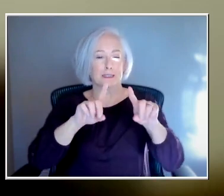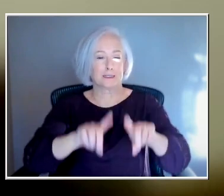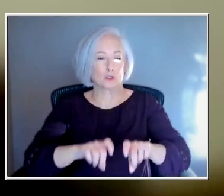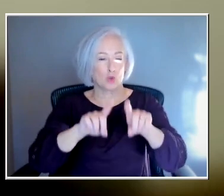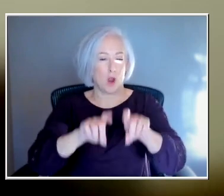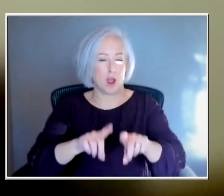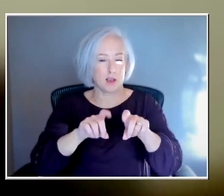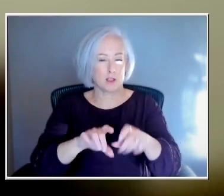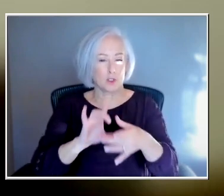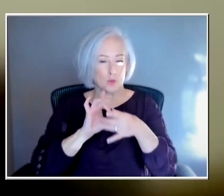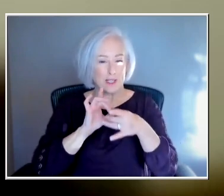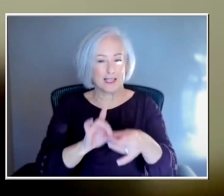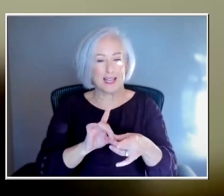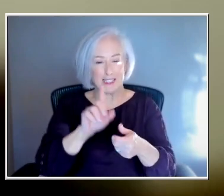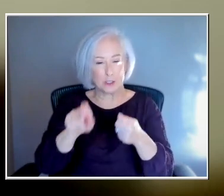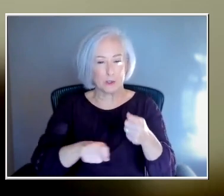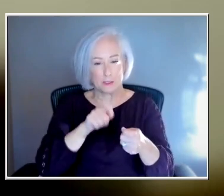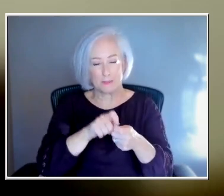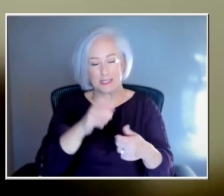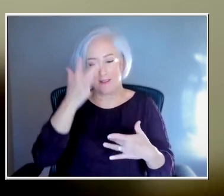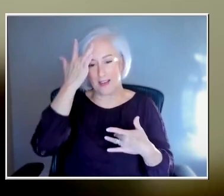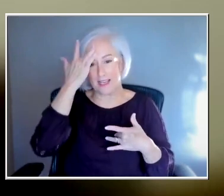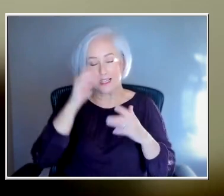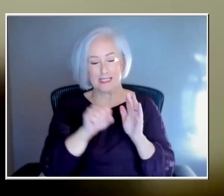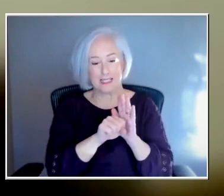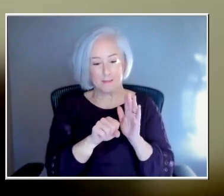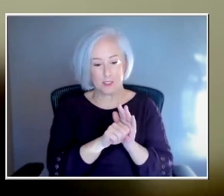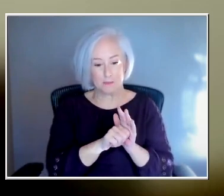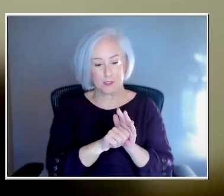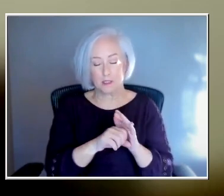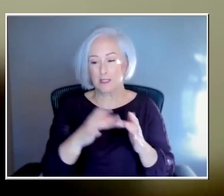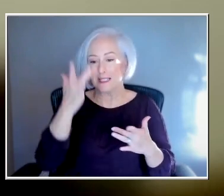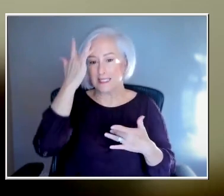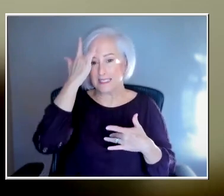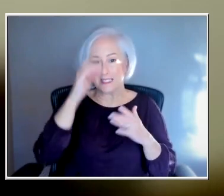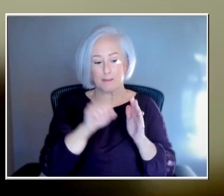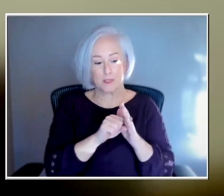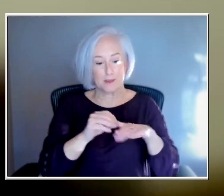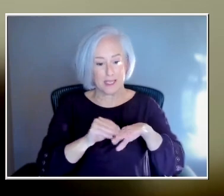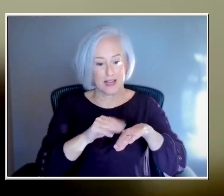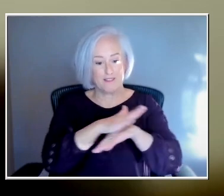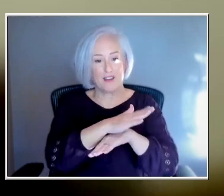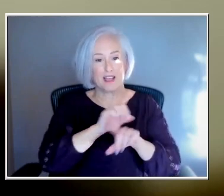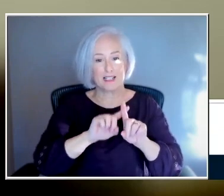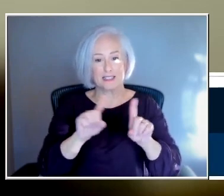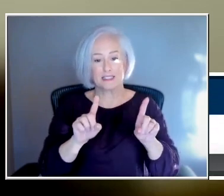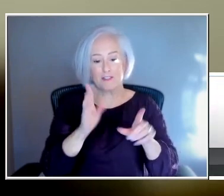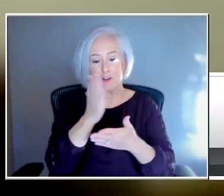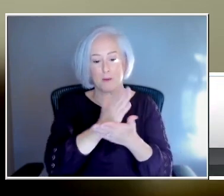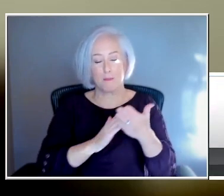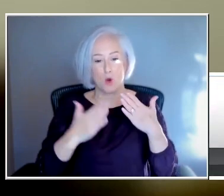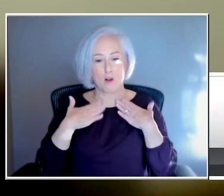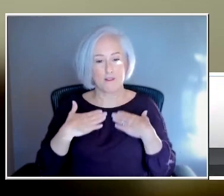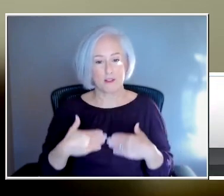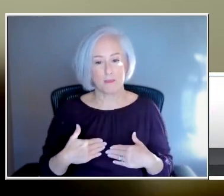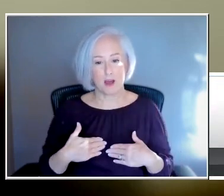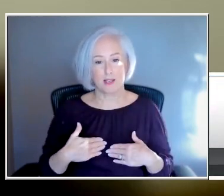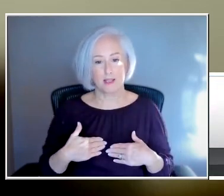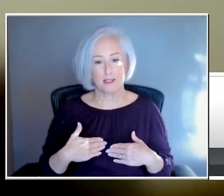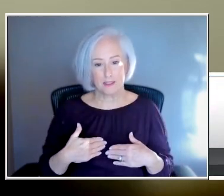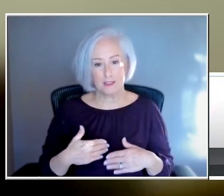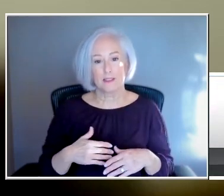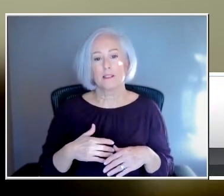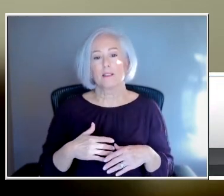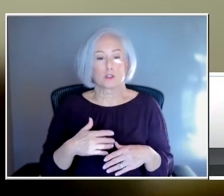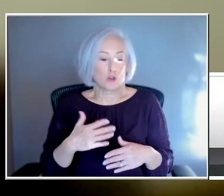again, symptoms are so different and they can affect different parts of the body. So you're going to have different symptoms depending on what part of your body is